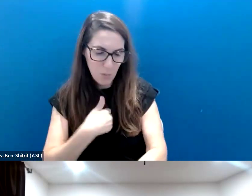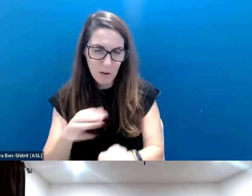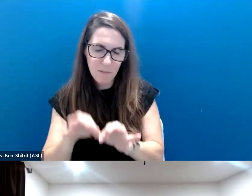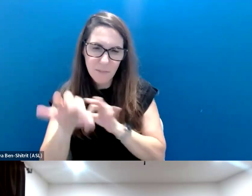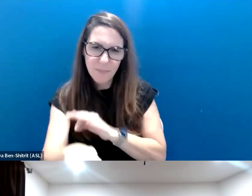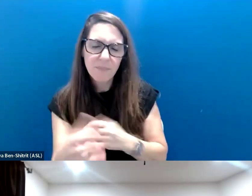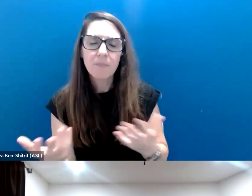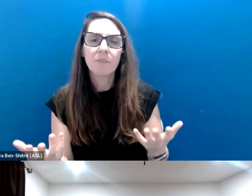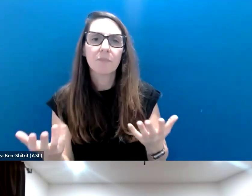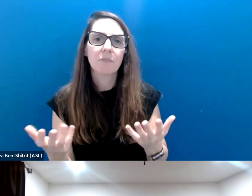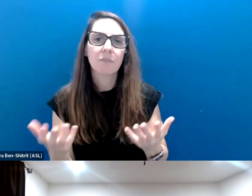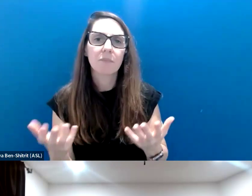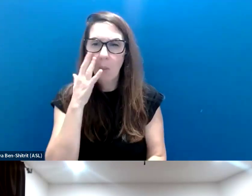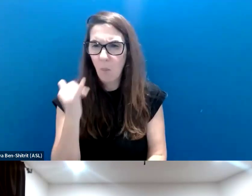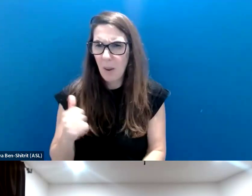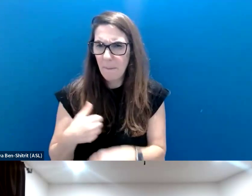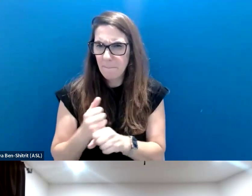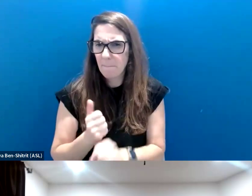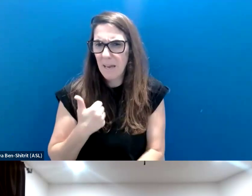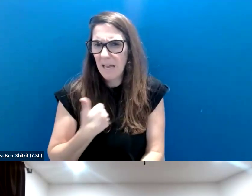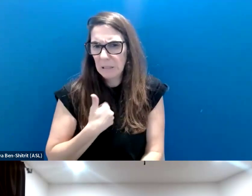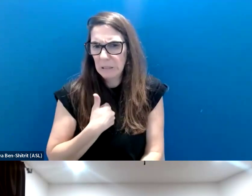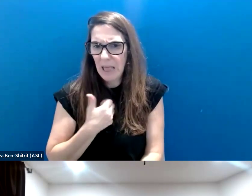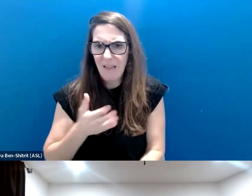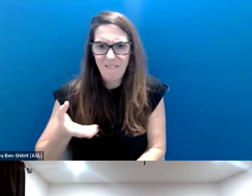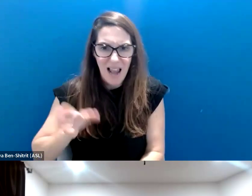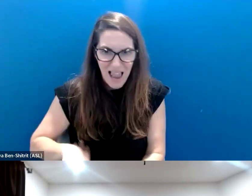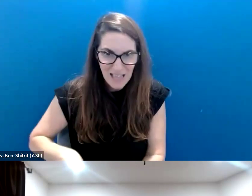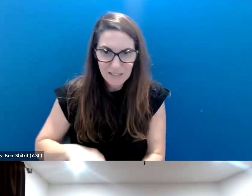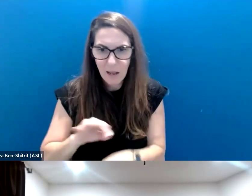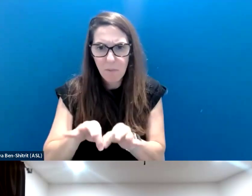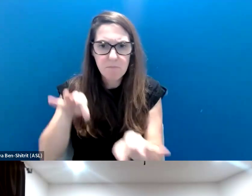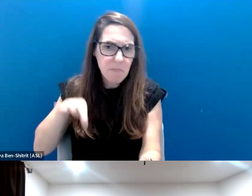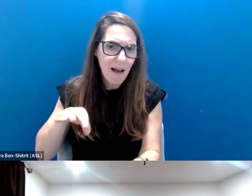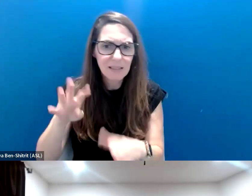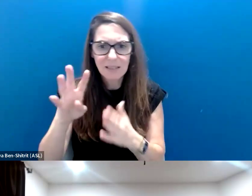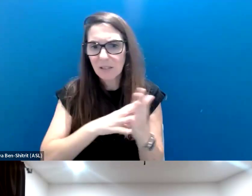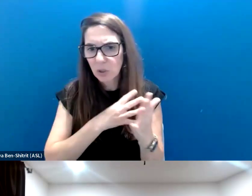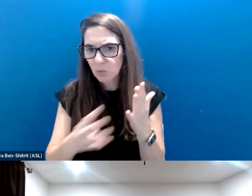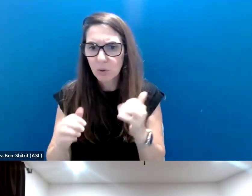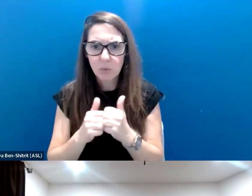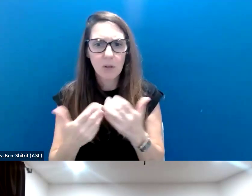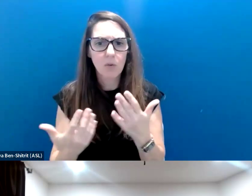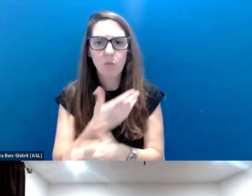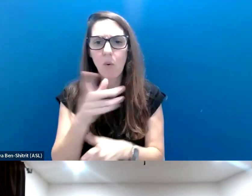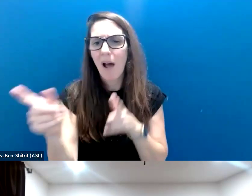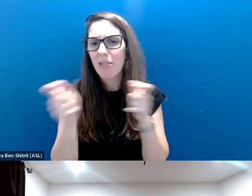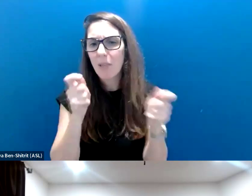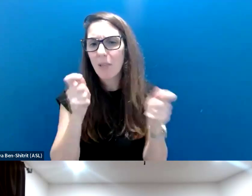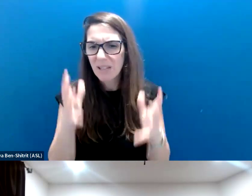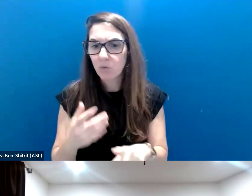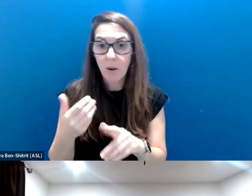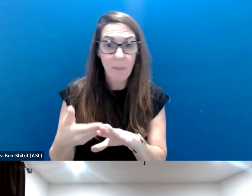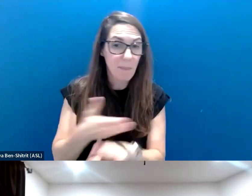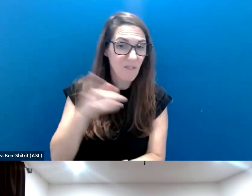you know, why make ourselves late and behind schedule with the incoming administration before they're even